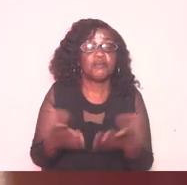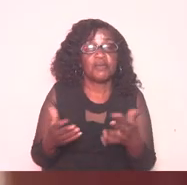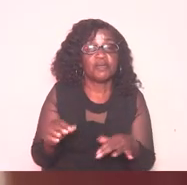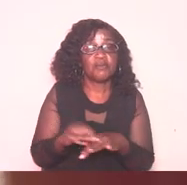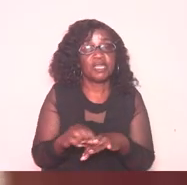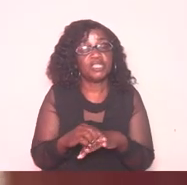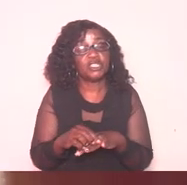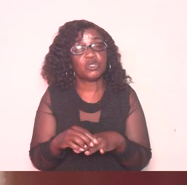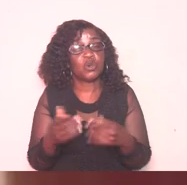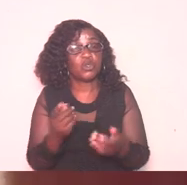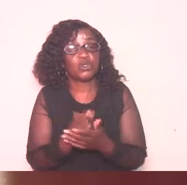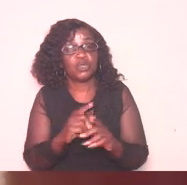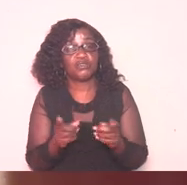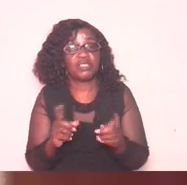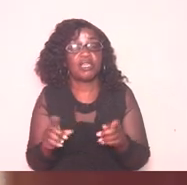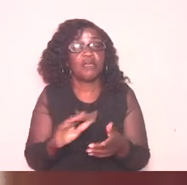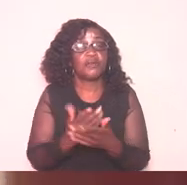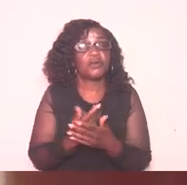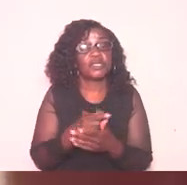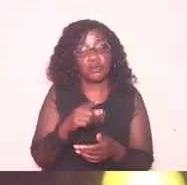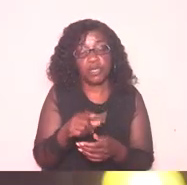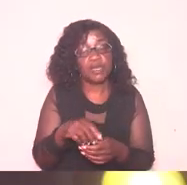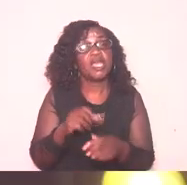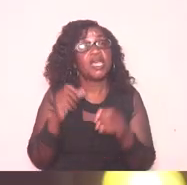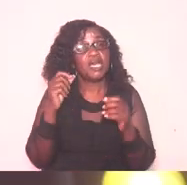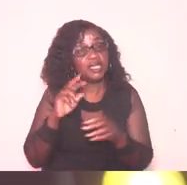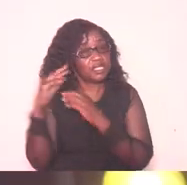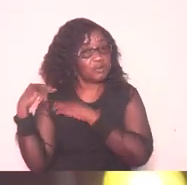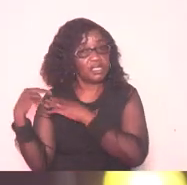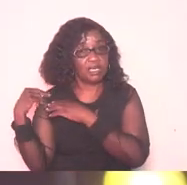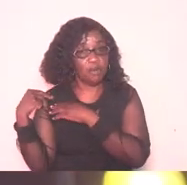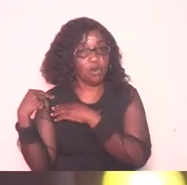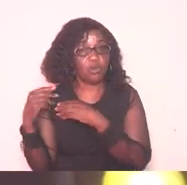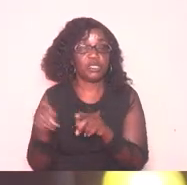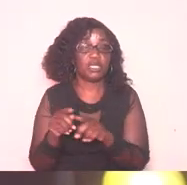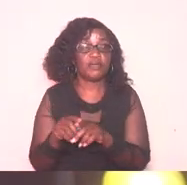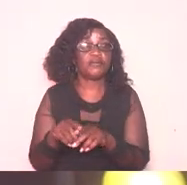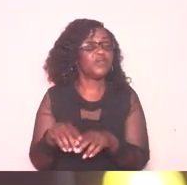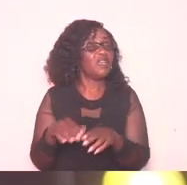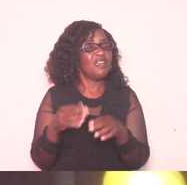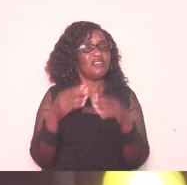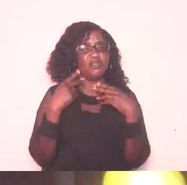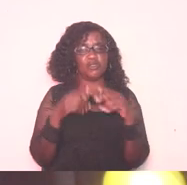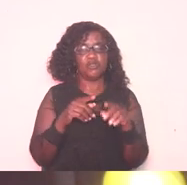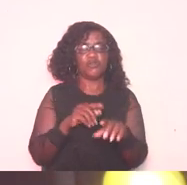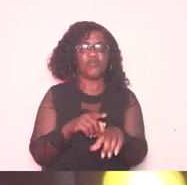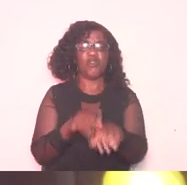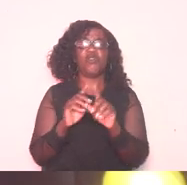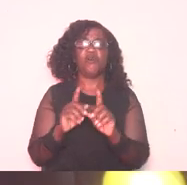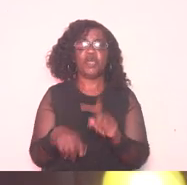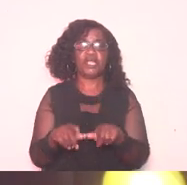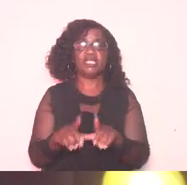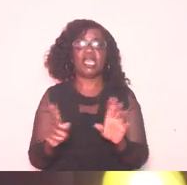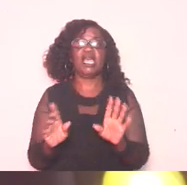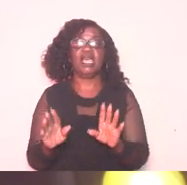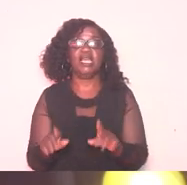right? Go into clubs, drink, because you're now able to be held responsible and accountable for your own decisions and you're not dependent on a parent, right? And you don't hold anyone else